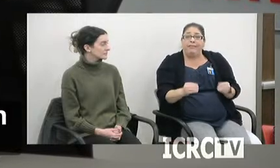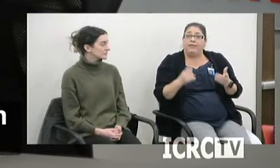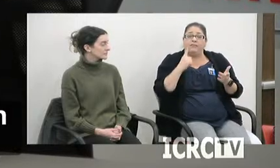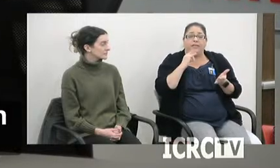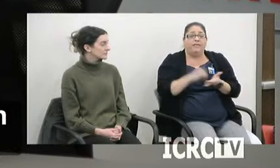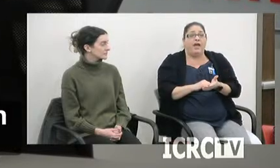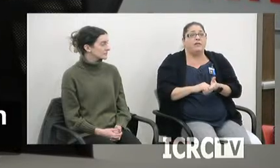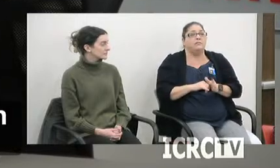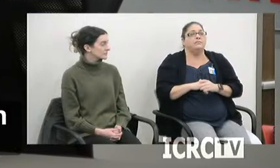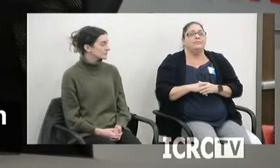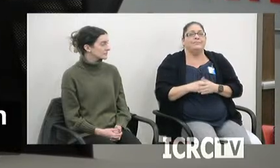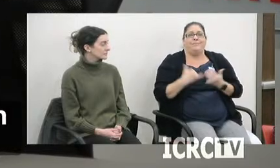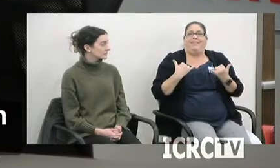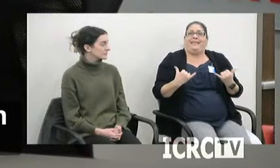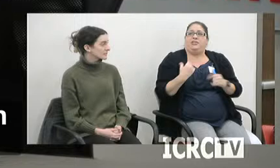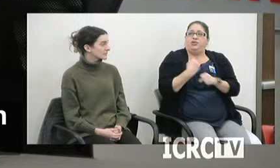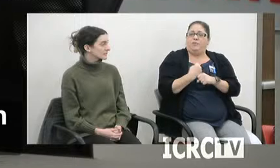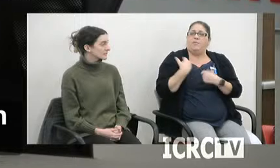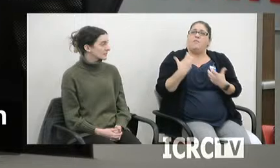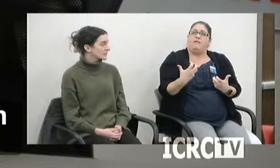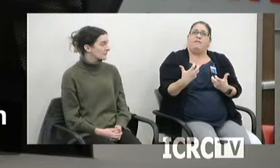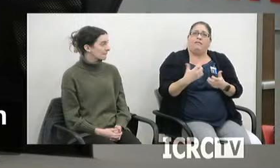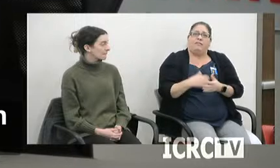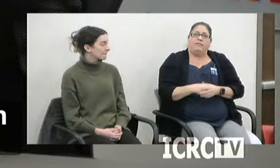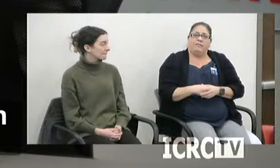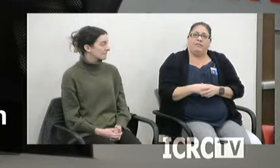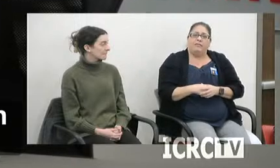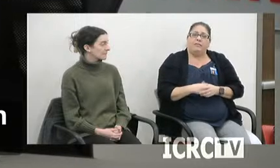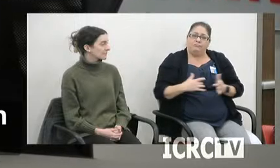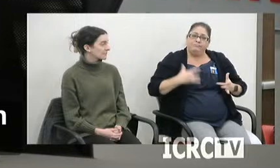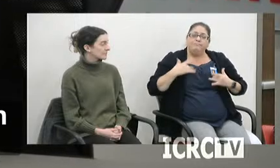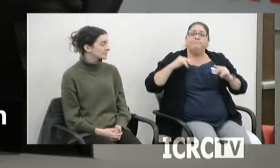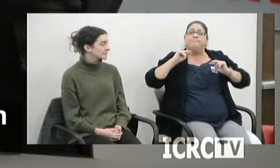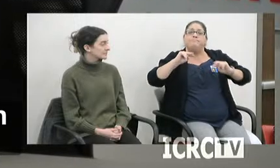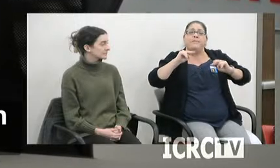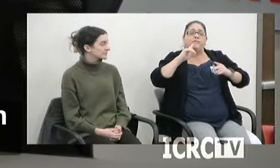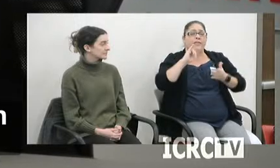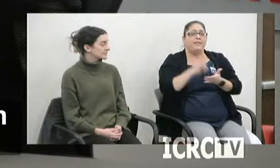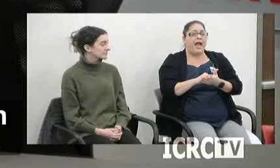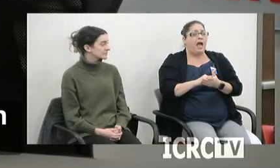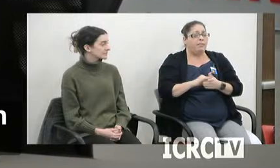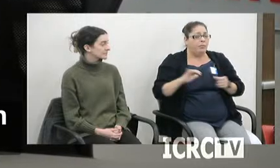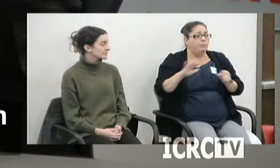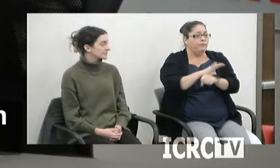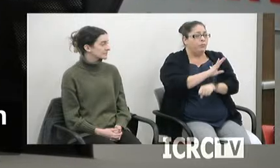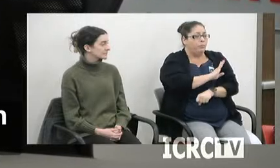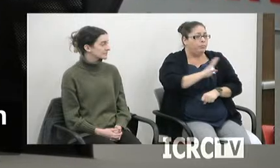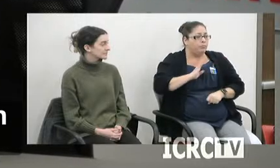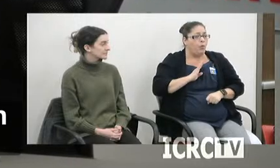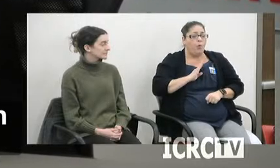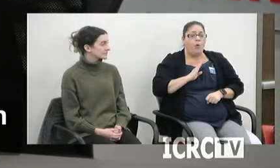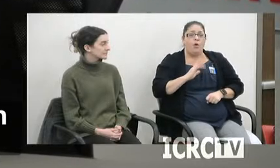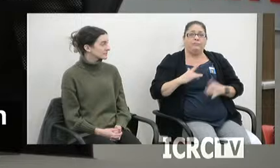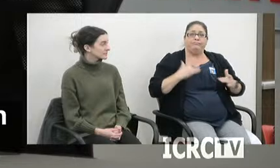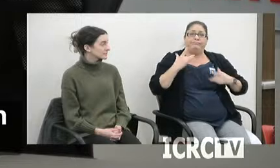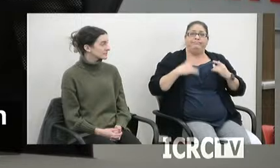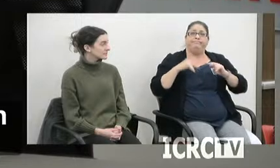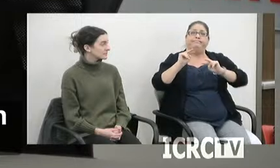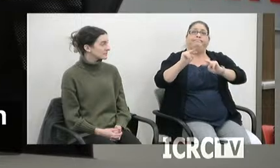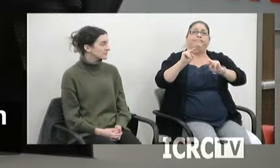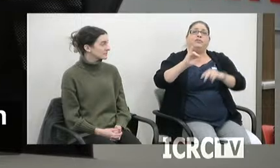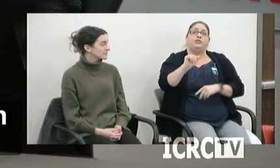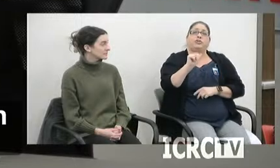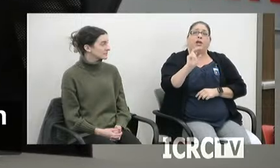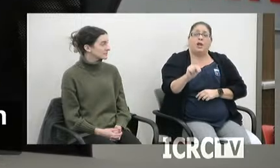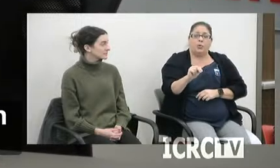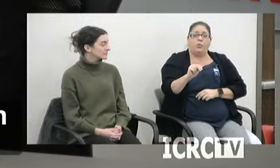So we get a chance to do that now, and I'm excited, and I think the entire board's excited about meeting in January. We're going to follow